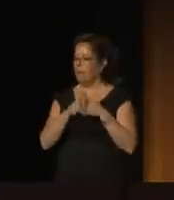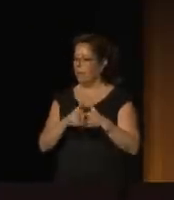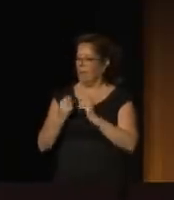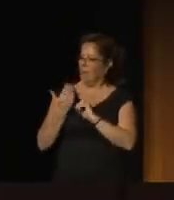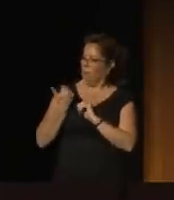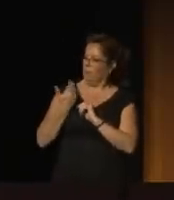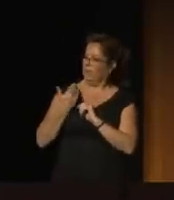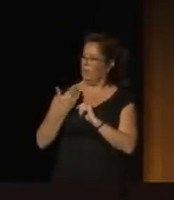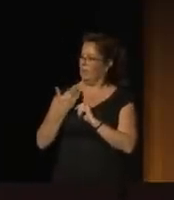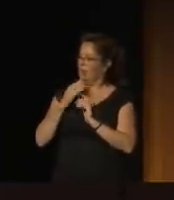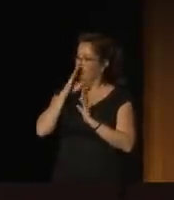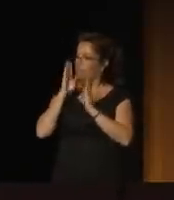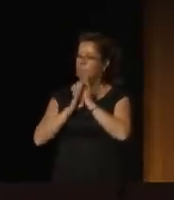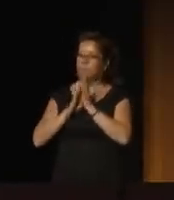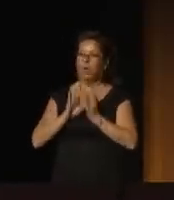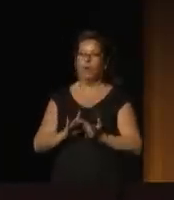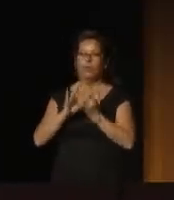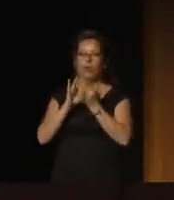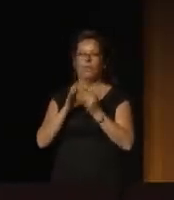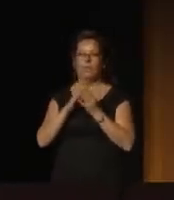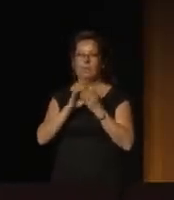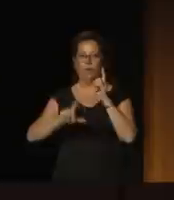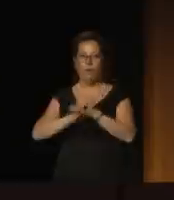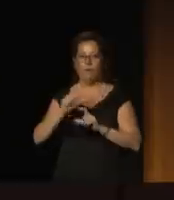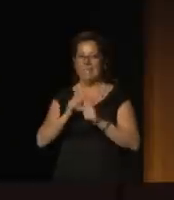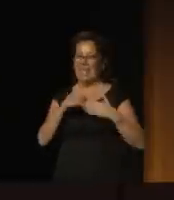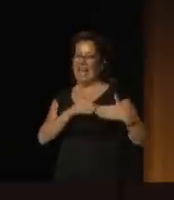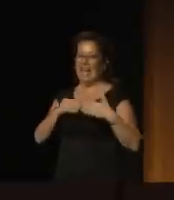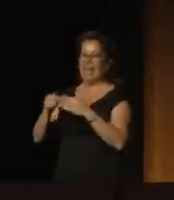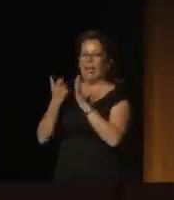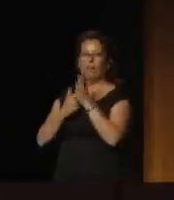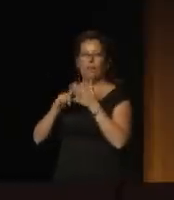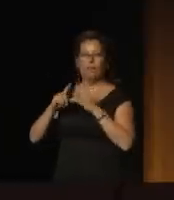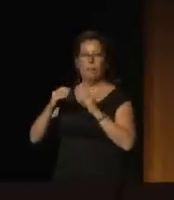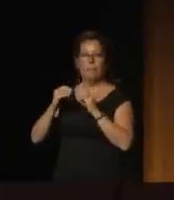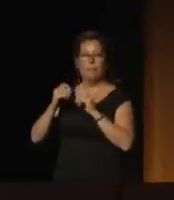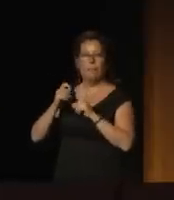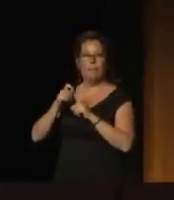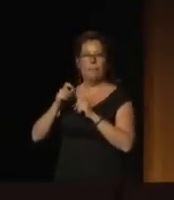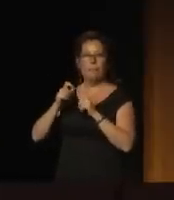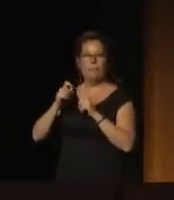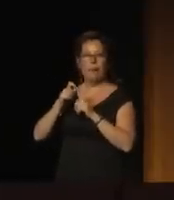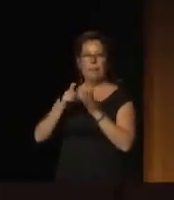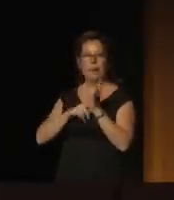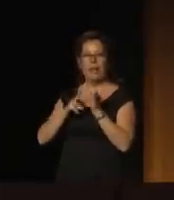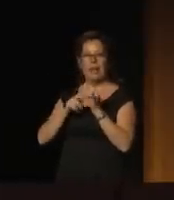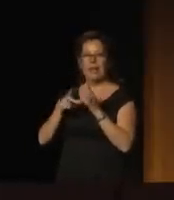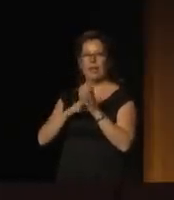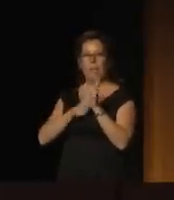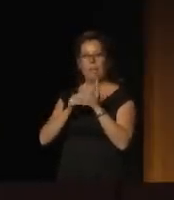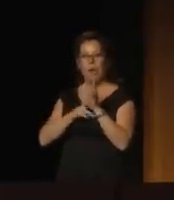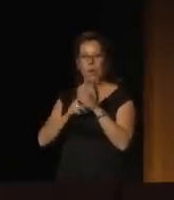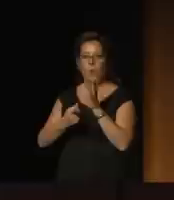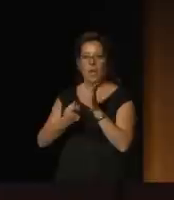conservative conference, a leading Republican woman, Mona, I've forgotten her last name. Sharon. She